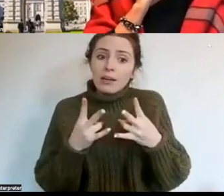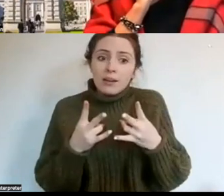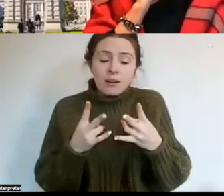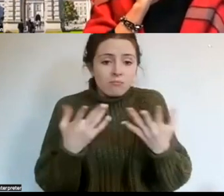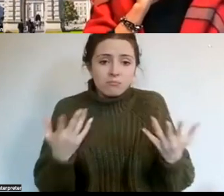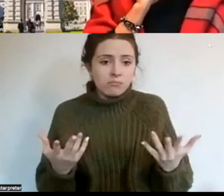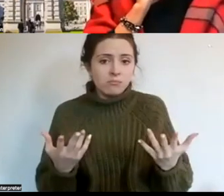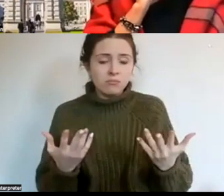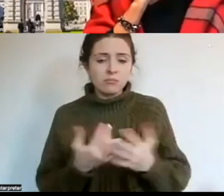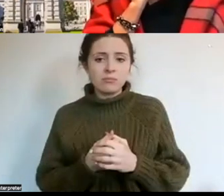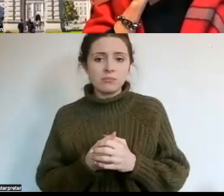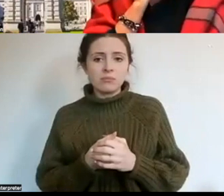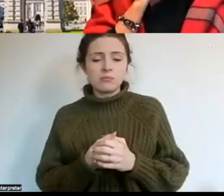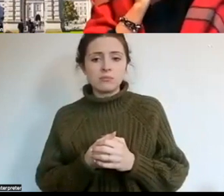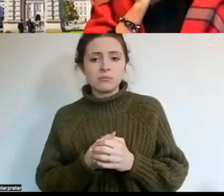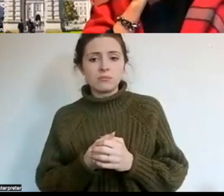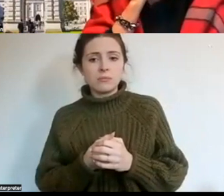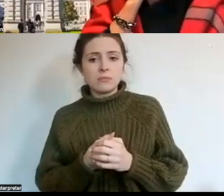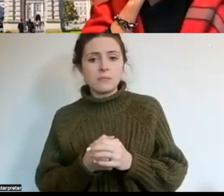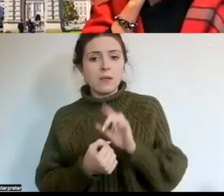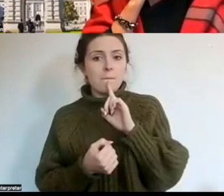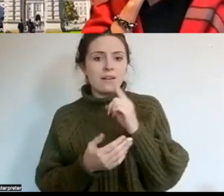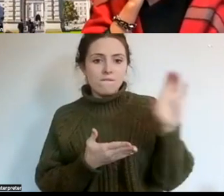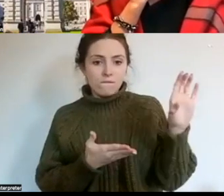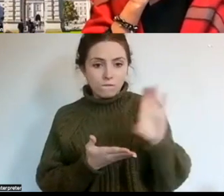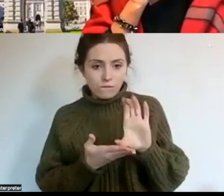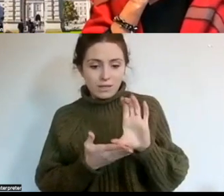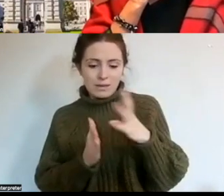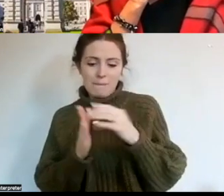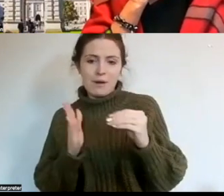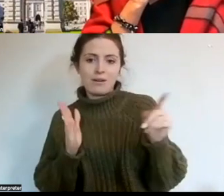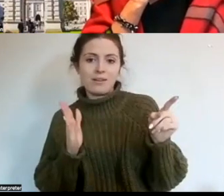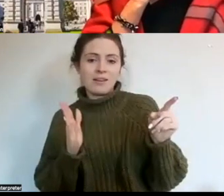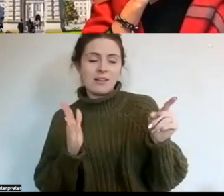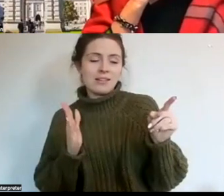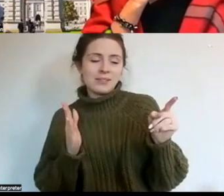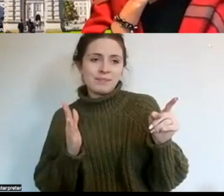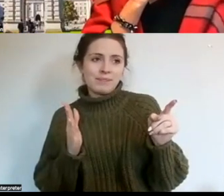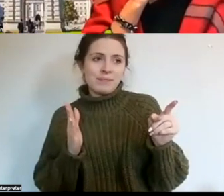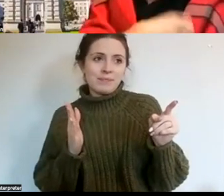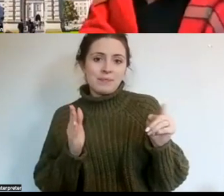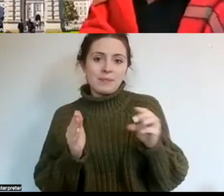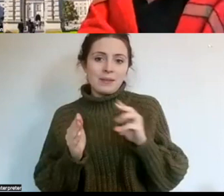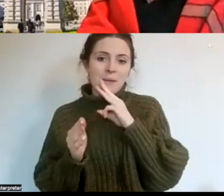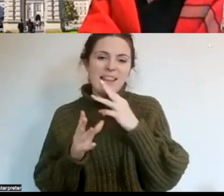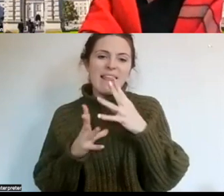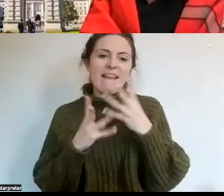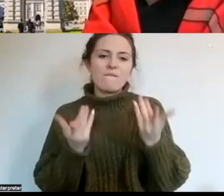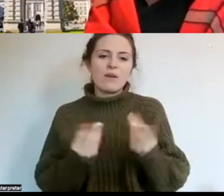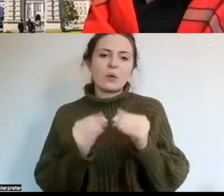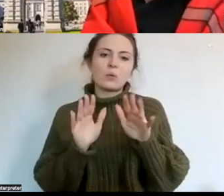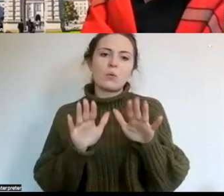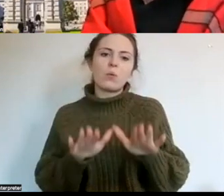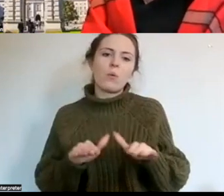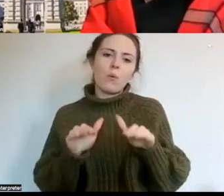But but the funding model meant that everything was really, really slow. So the process of